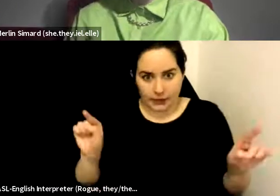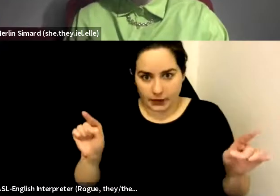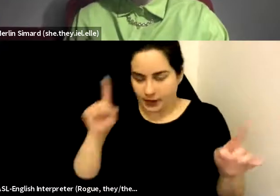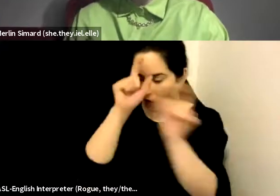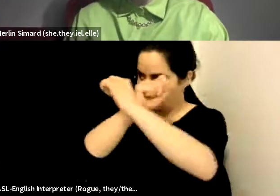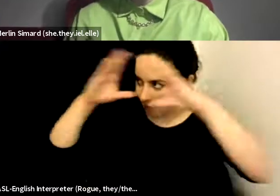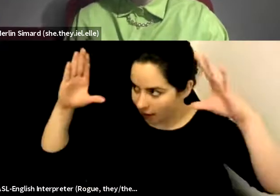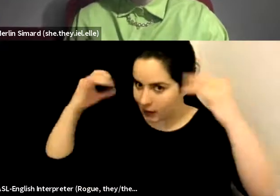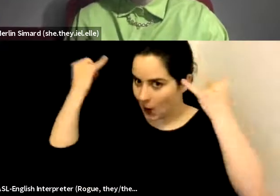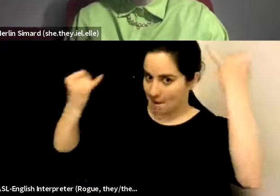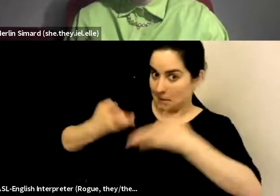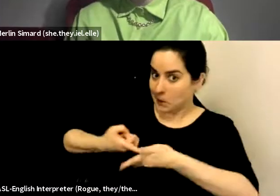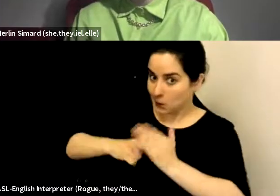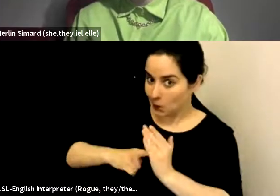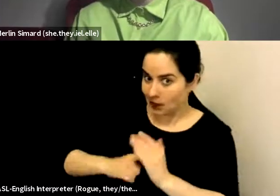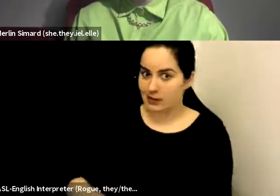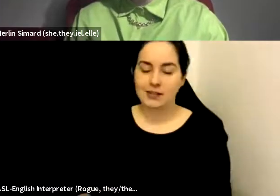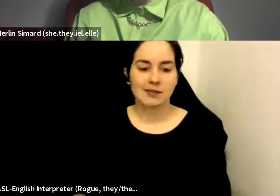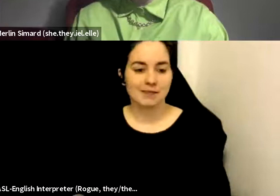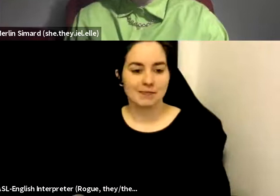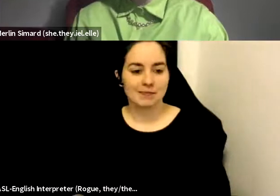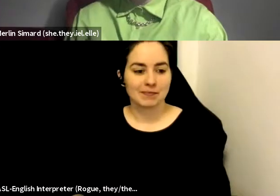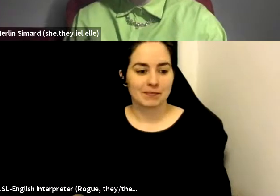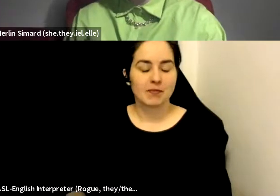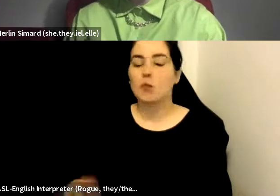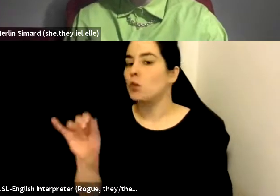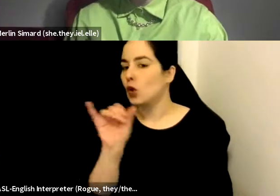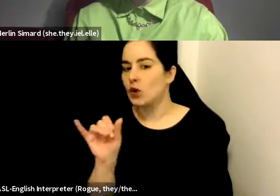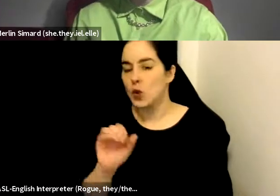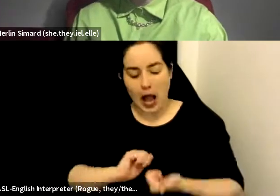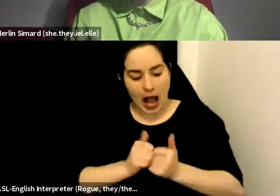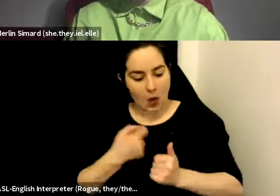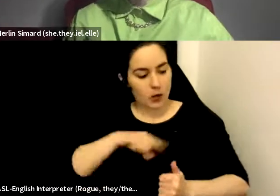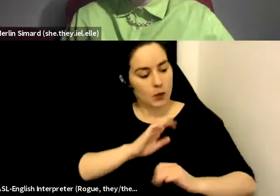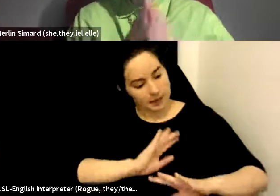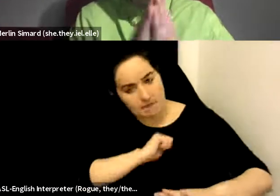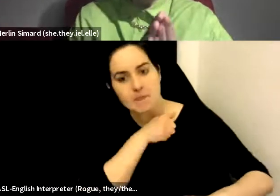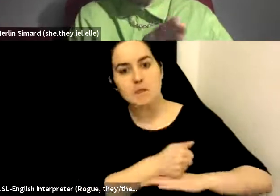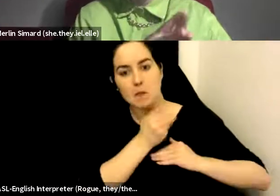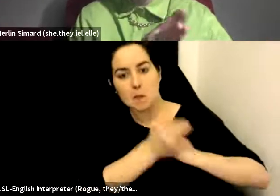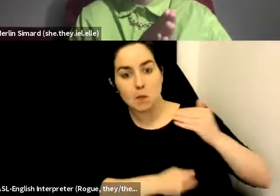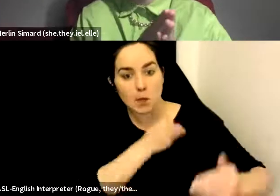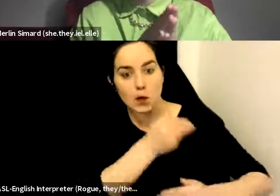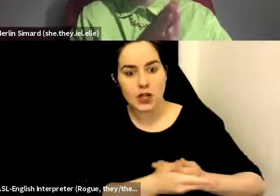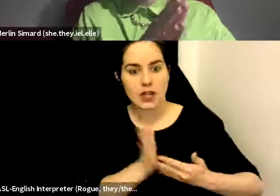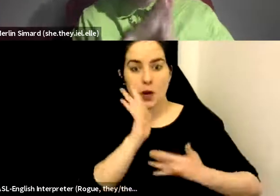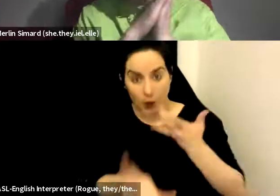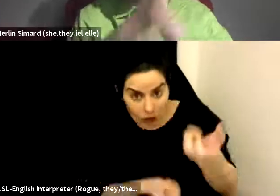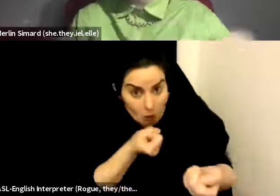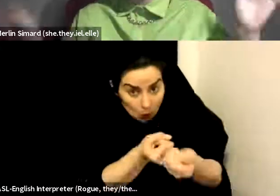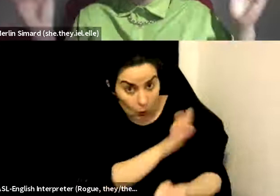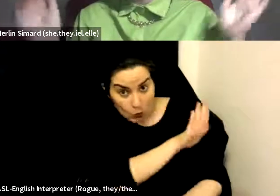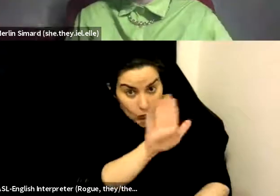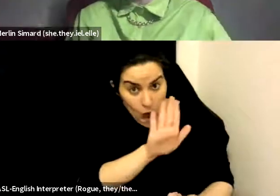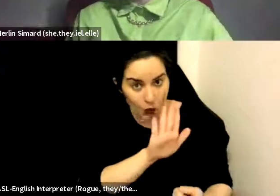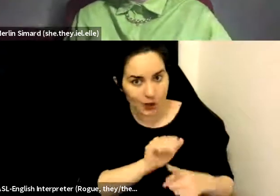like imagination can be used to like really, how can we create a process that serves like your practice and isn't like a one